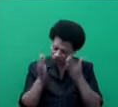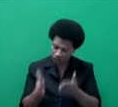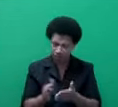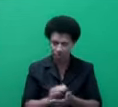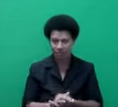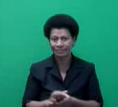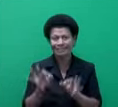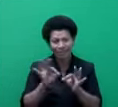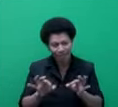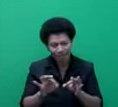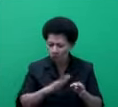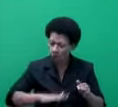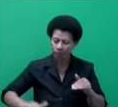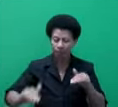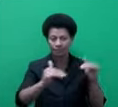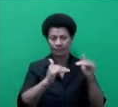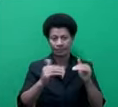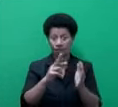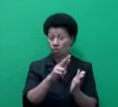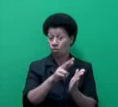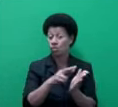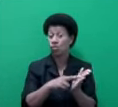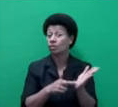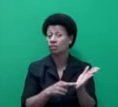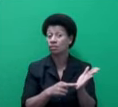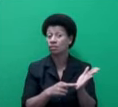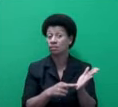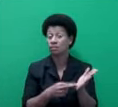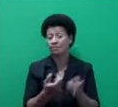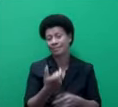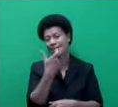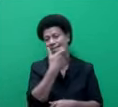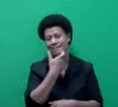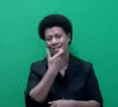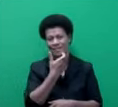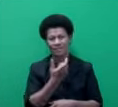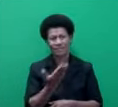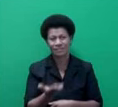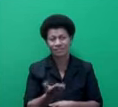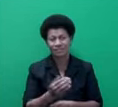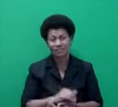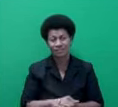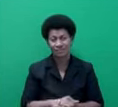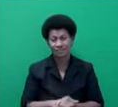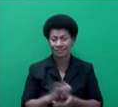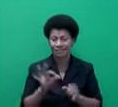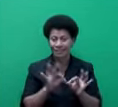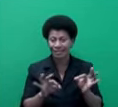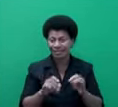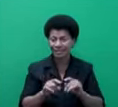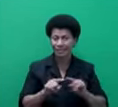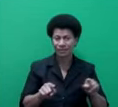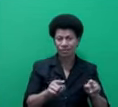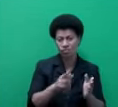for everybody. The rules that they're actually talking about, and there's no use laughing about it, Honorable Gafoka, it's not a different set of rules for us